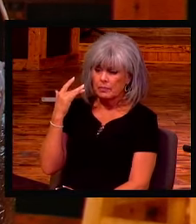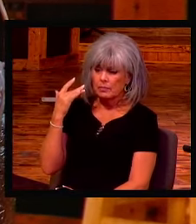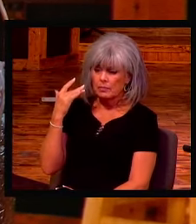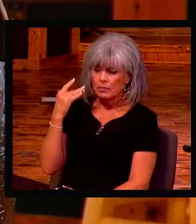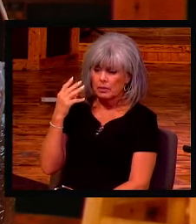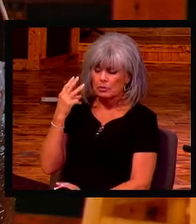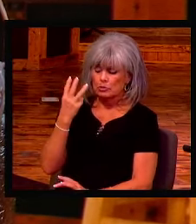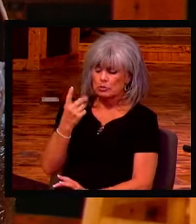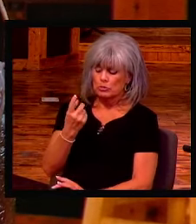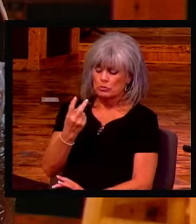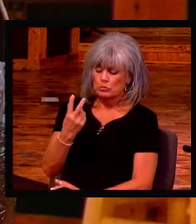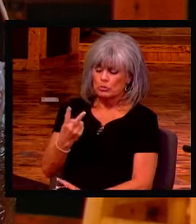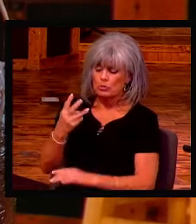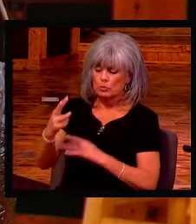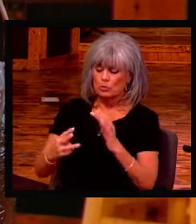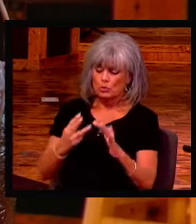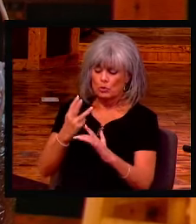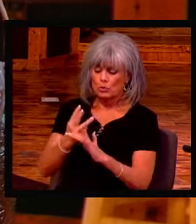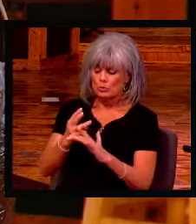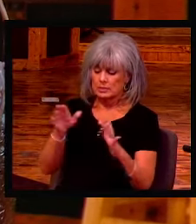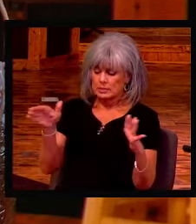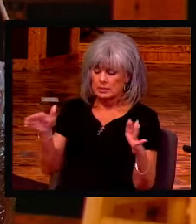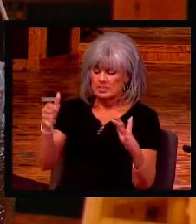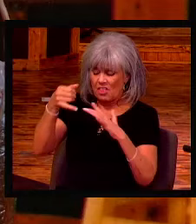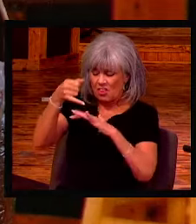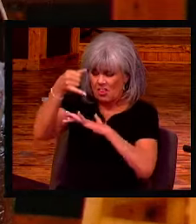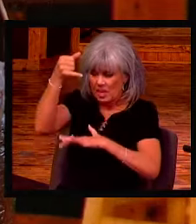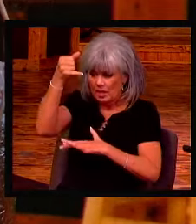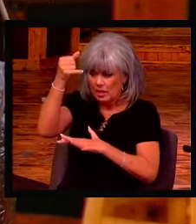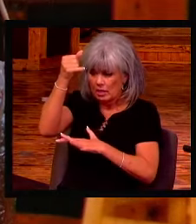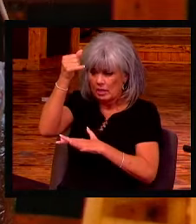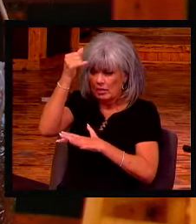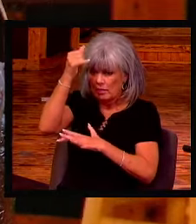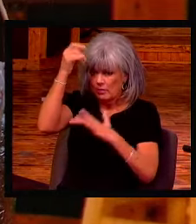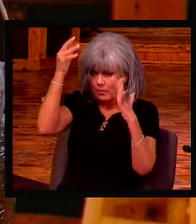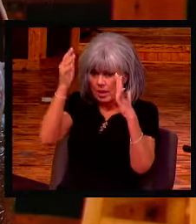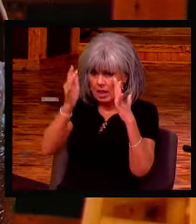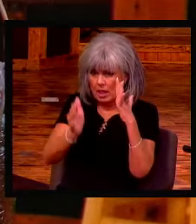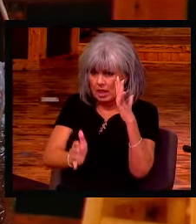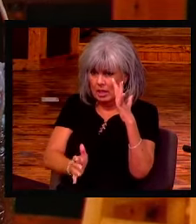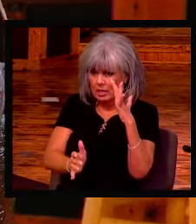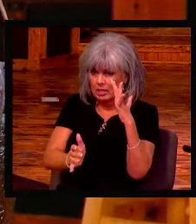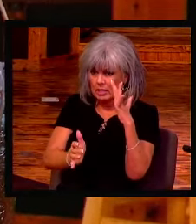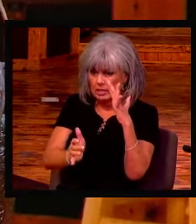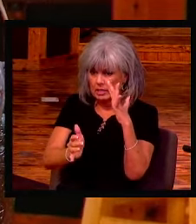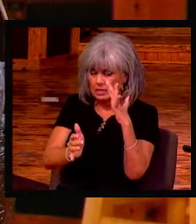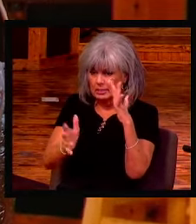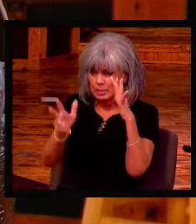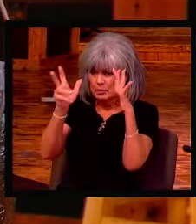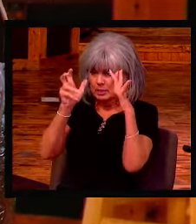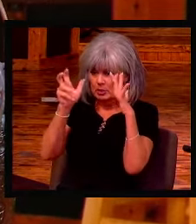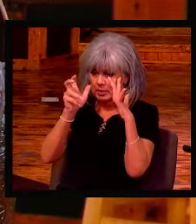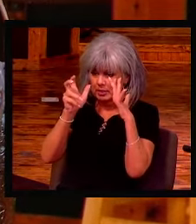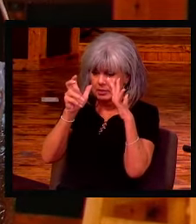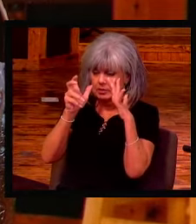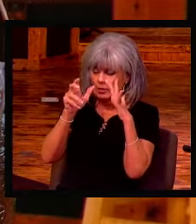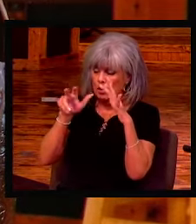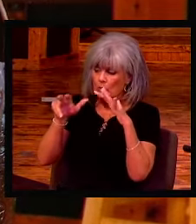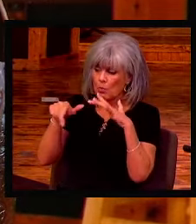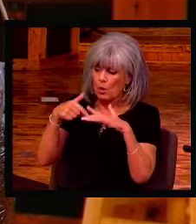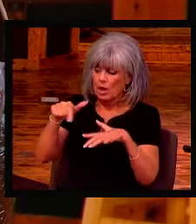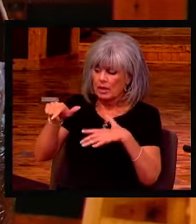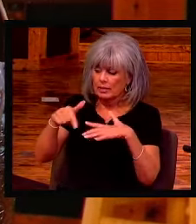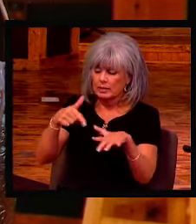is thin, so the spirits are walking through this veil and walking the earth. And we know spirits